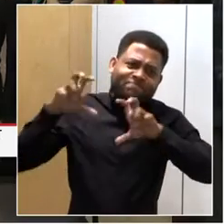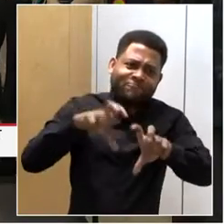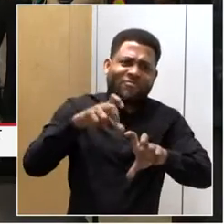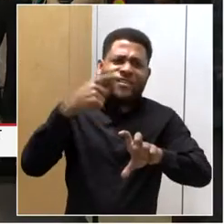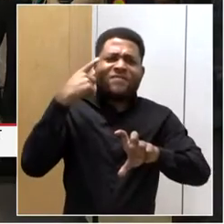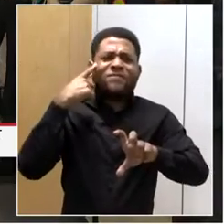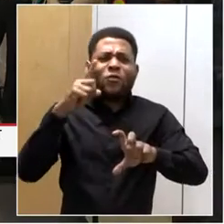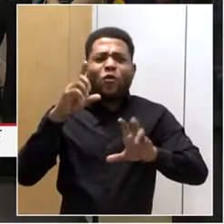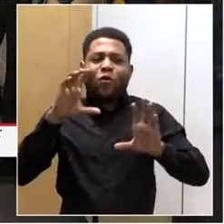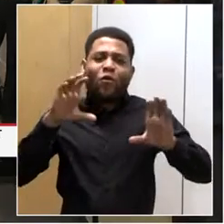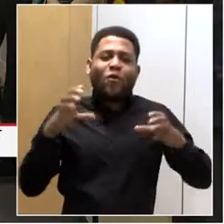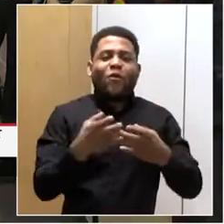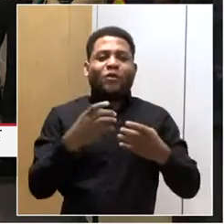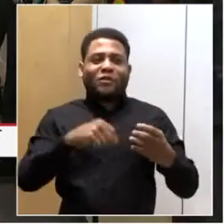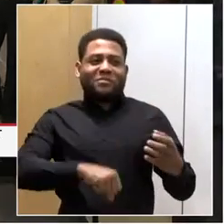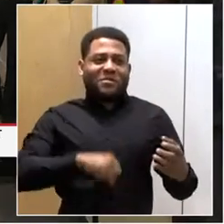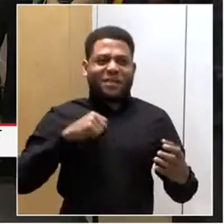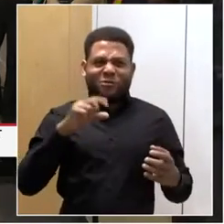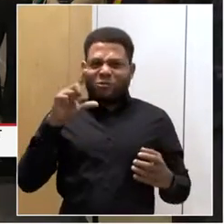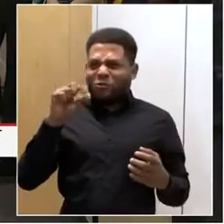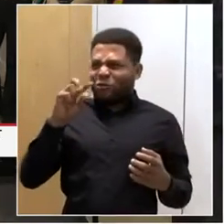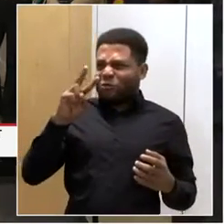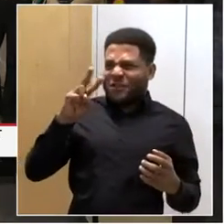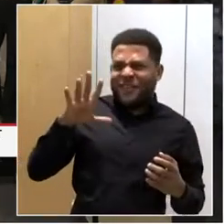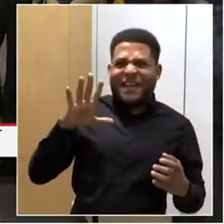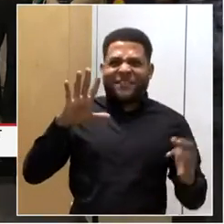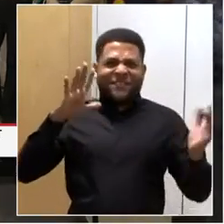Pride 2025.